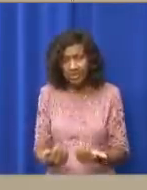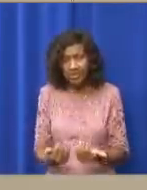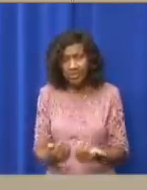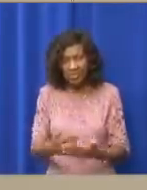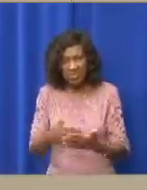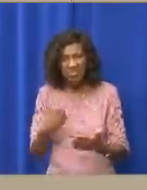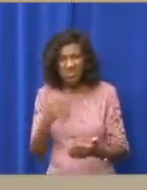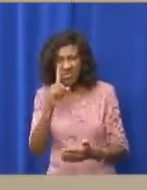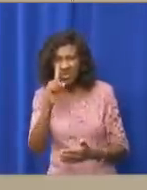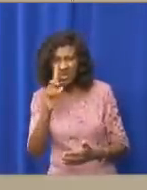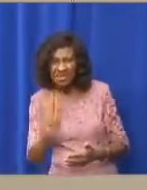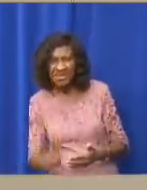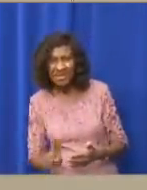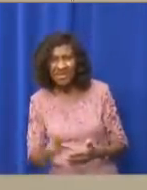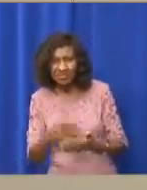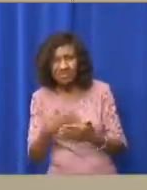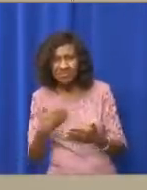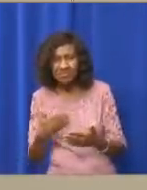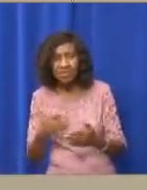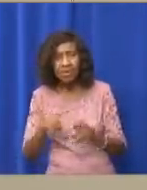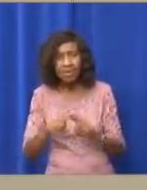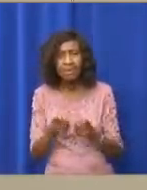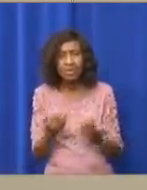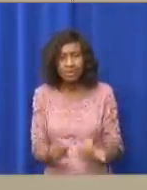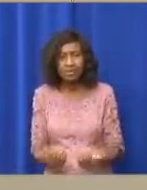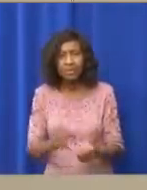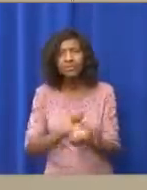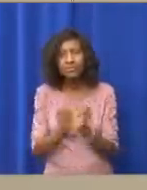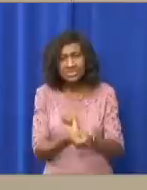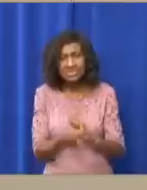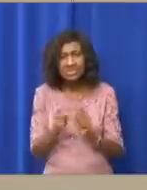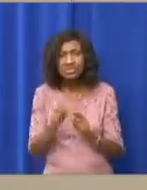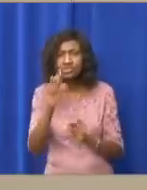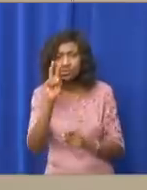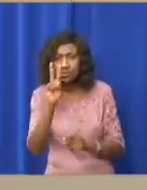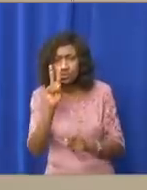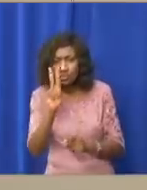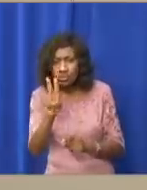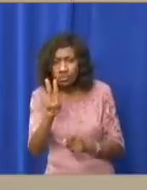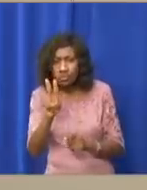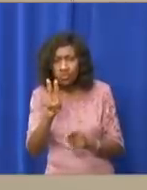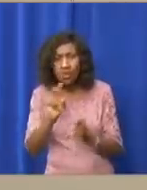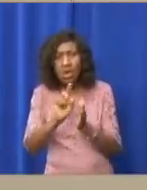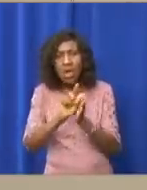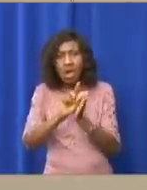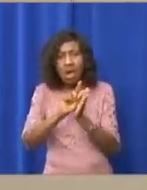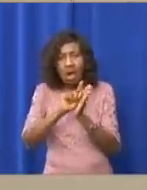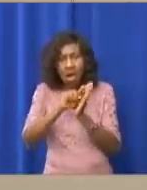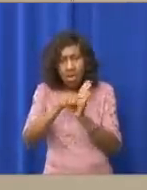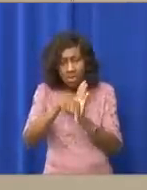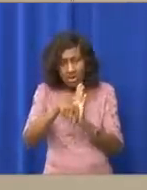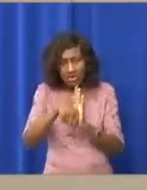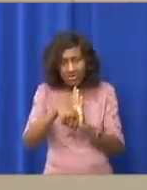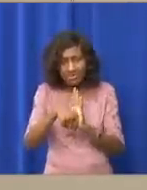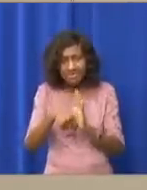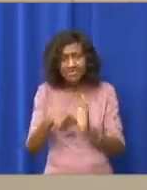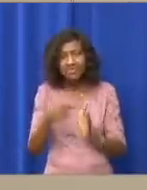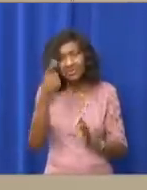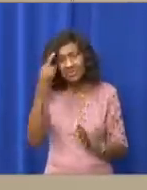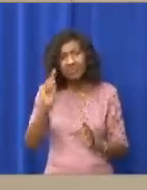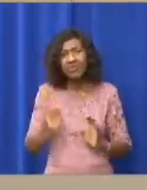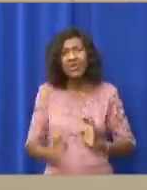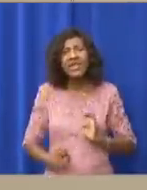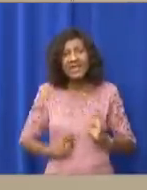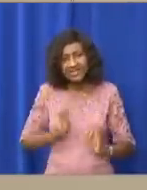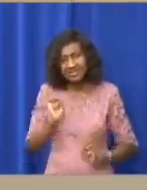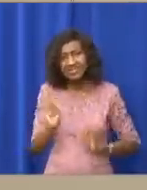that has been the case for the past 4 weeks or 5 weeks, whatever it is now. So I think most people